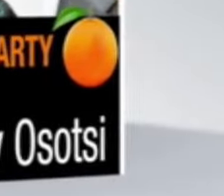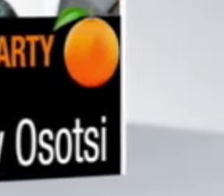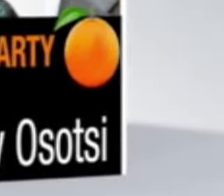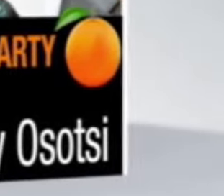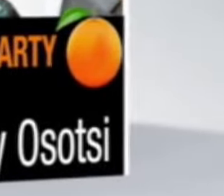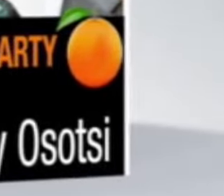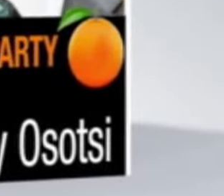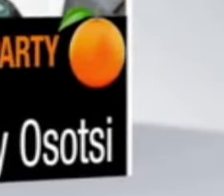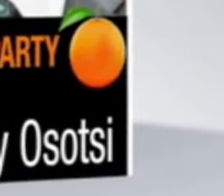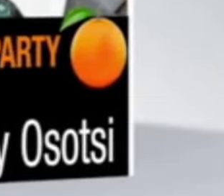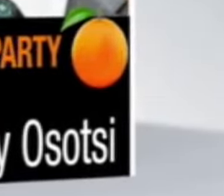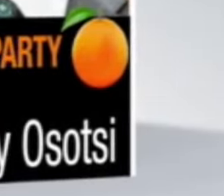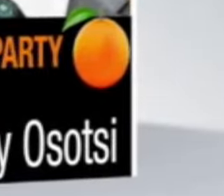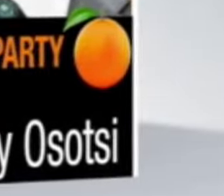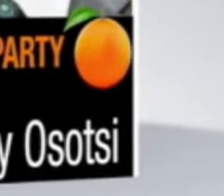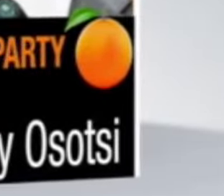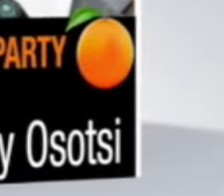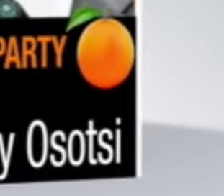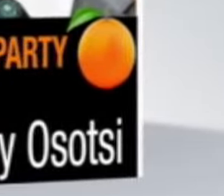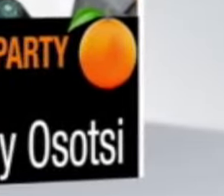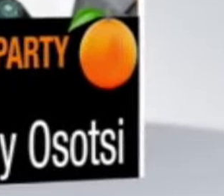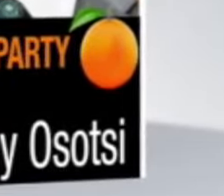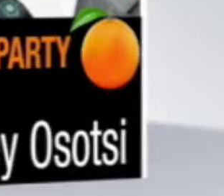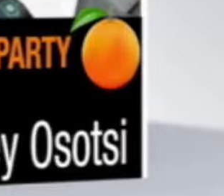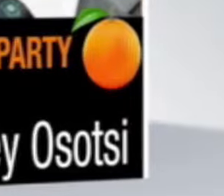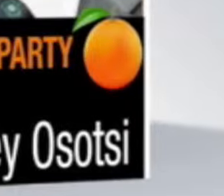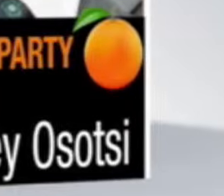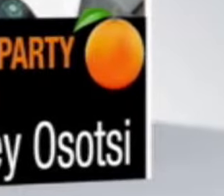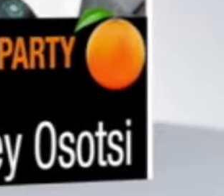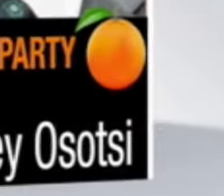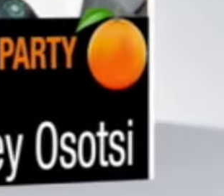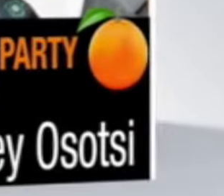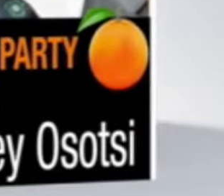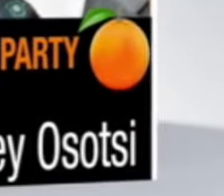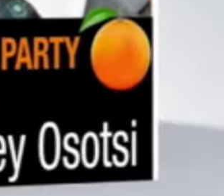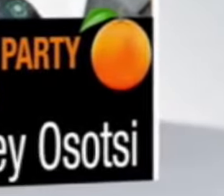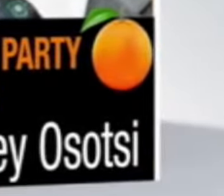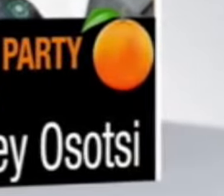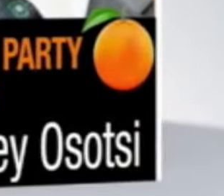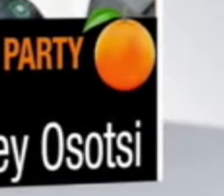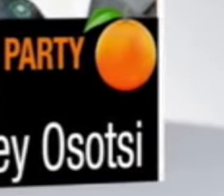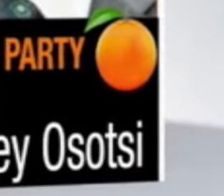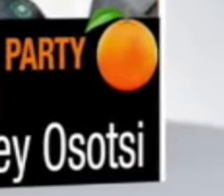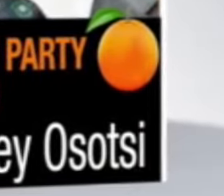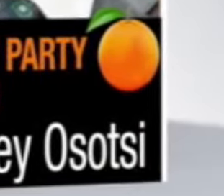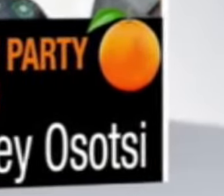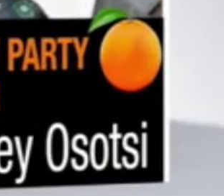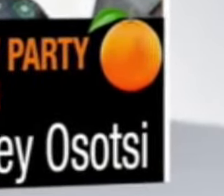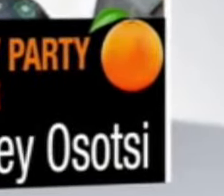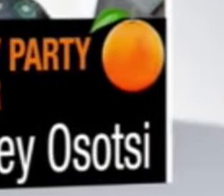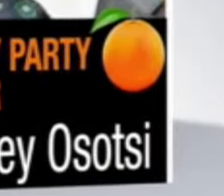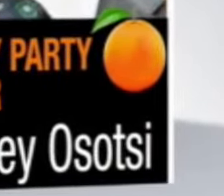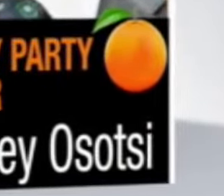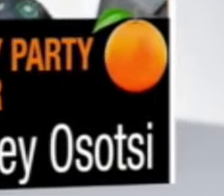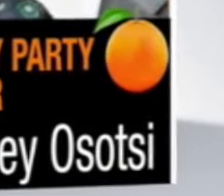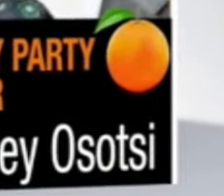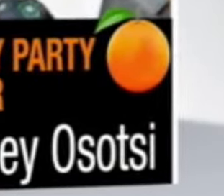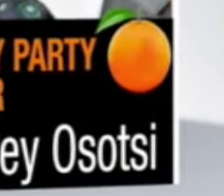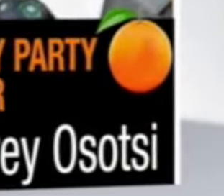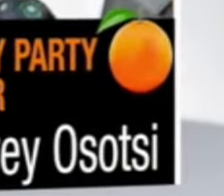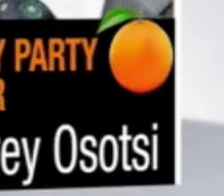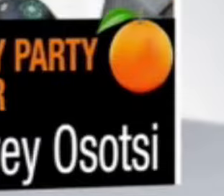Simba Arati, Vihiga Senator Godfrey Osotsi, and Mombasa Governor Abdul Somad Sharif